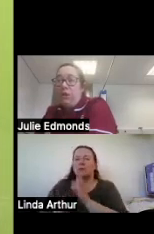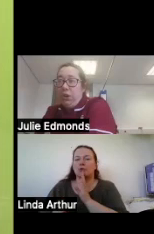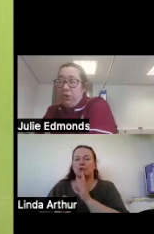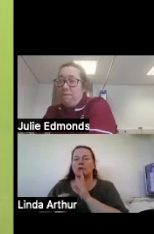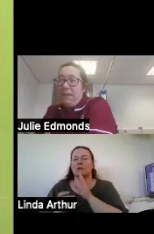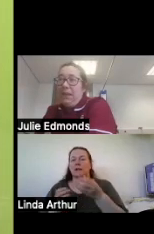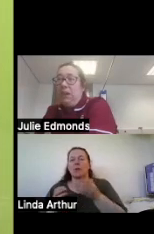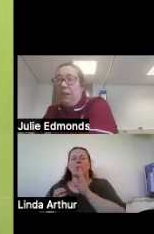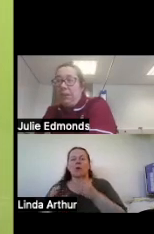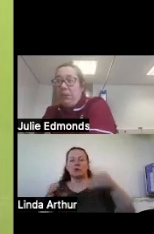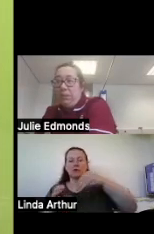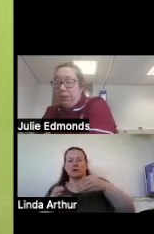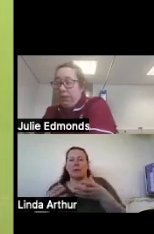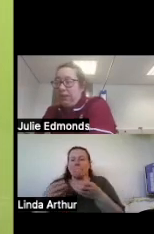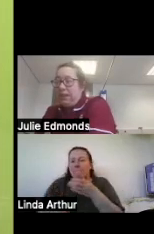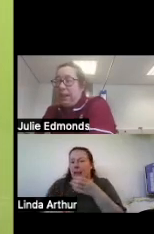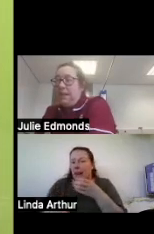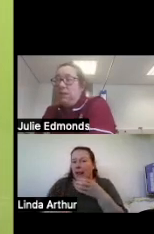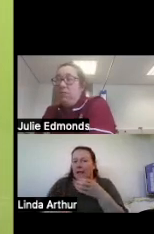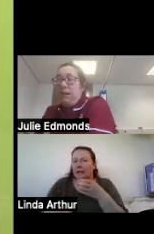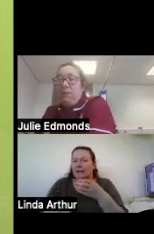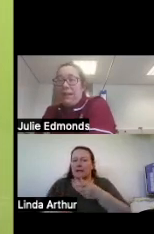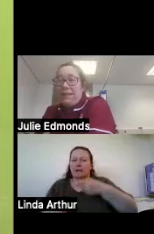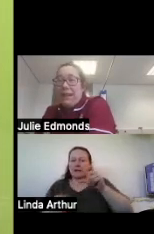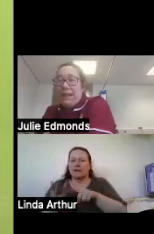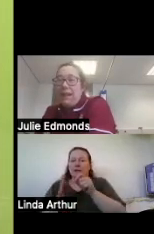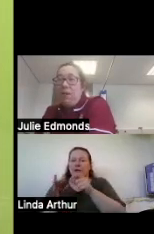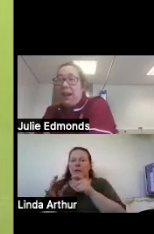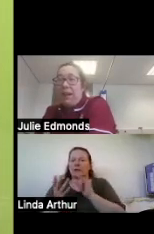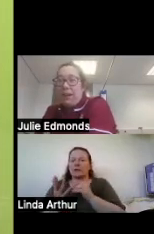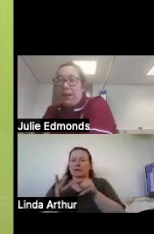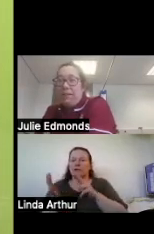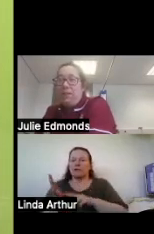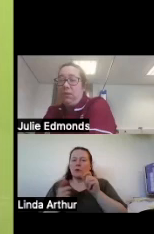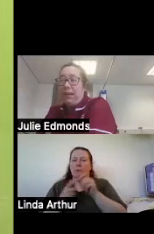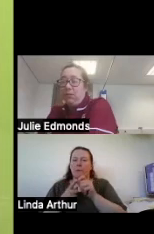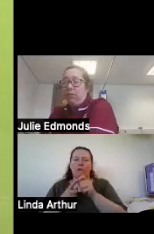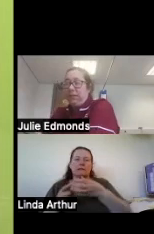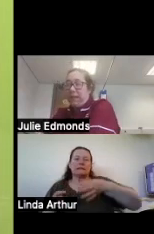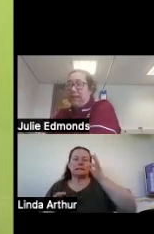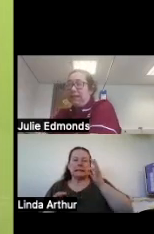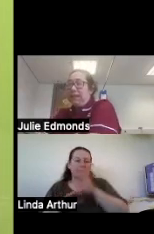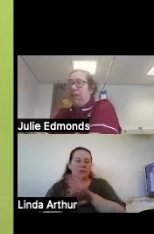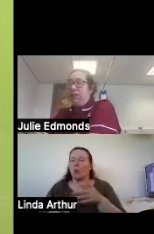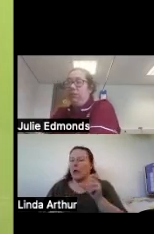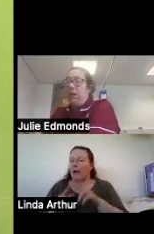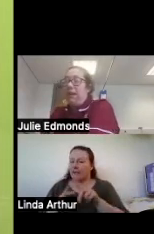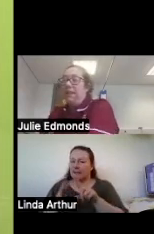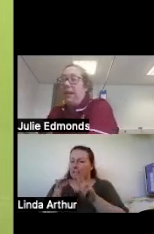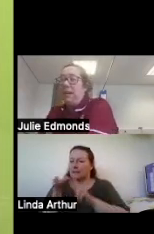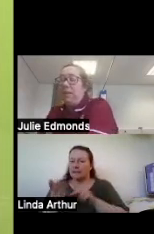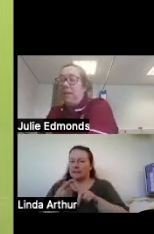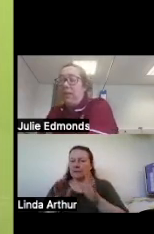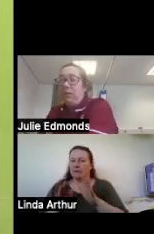juice, your milk, cup of soup, teas that don't have green tea or caffeine in them. So they're like normal teas. Don't try